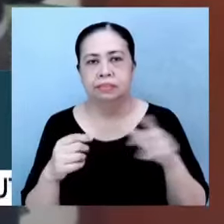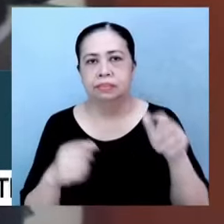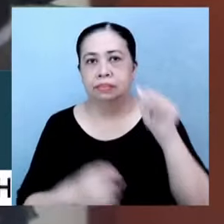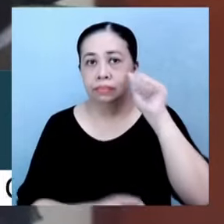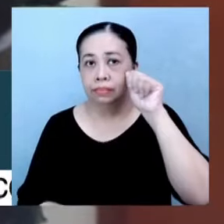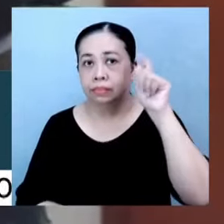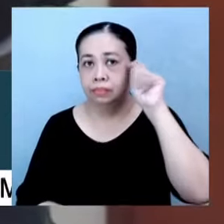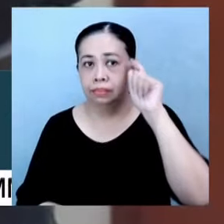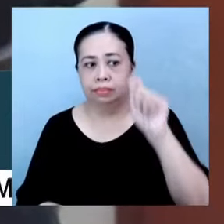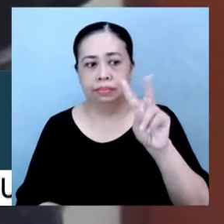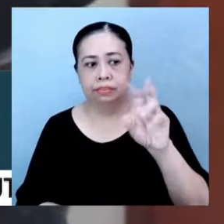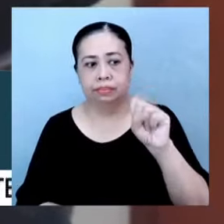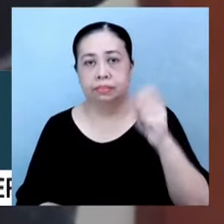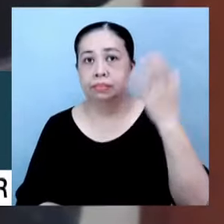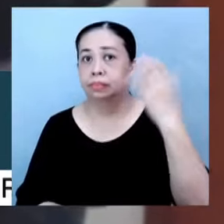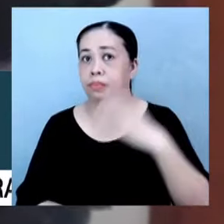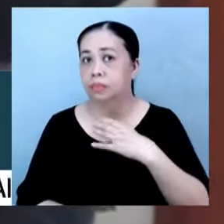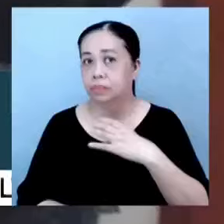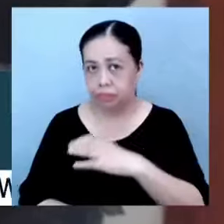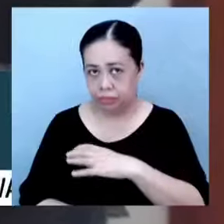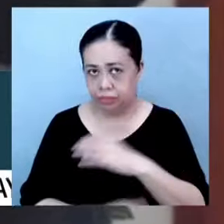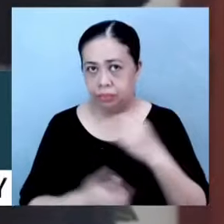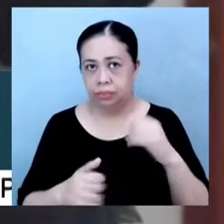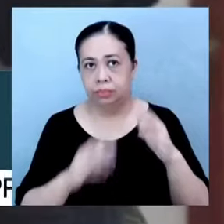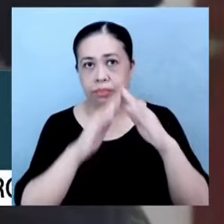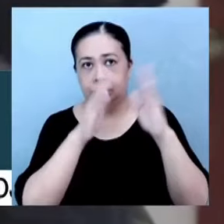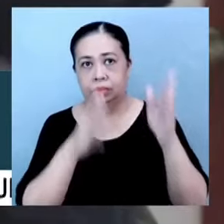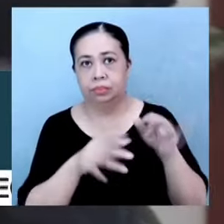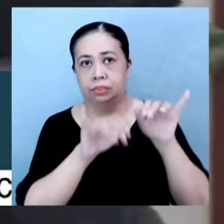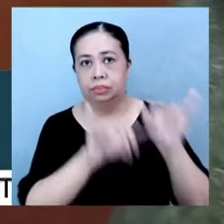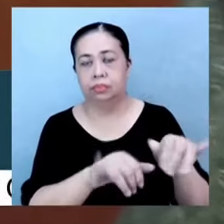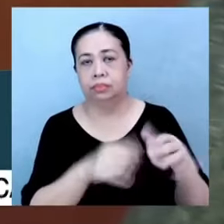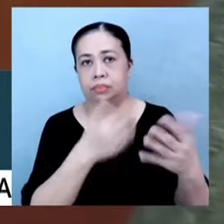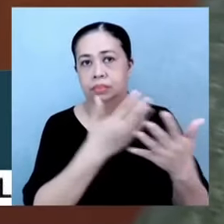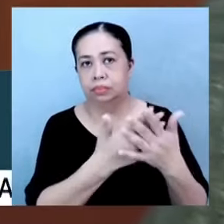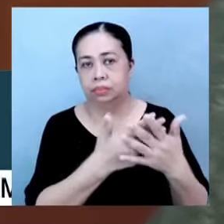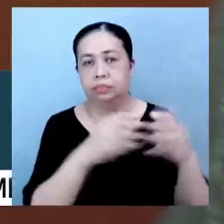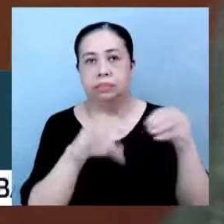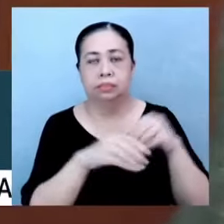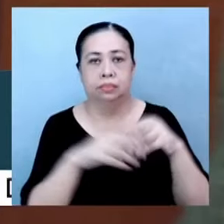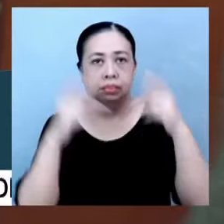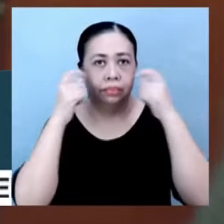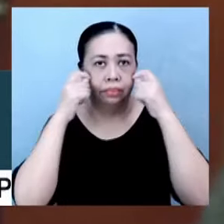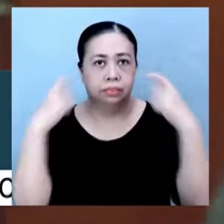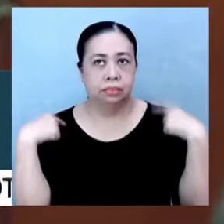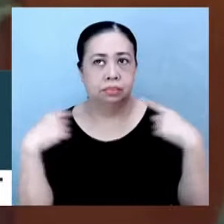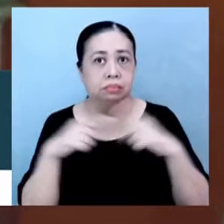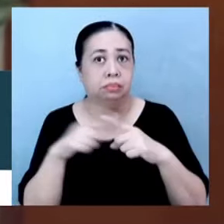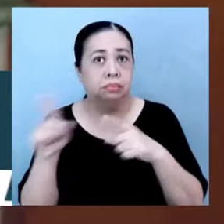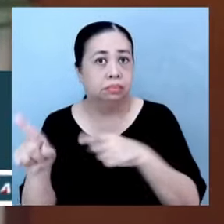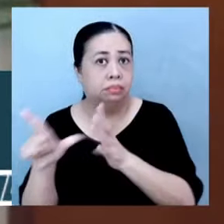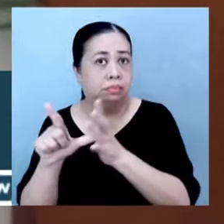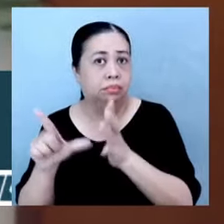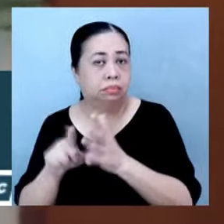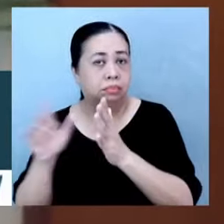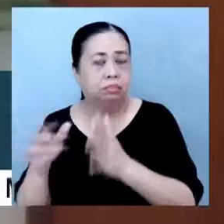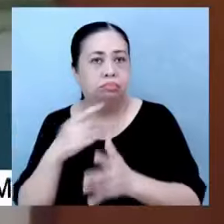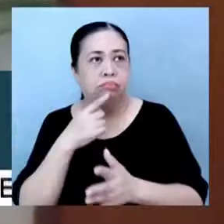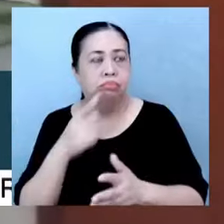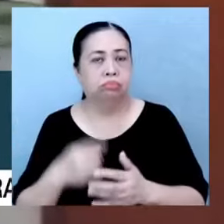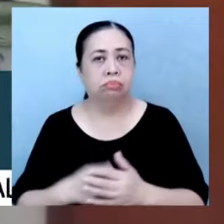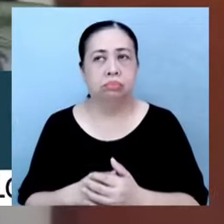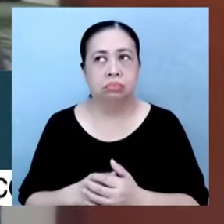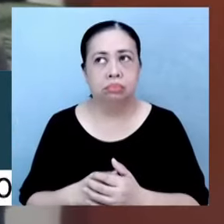the former congressman, is under house arrest in Timor-Leste, but his lawyer, Attorney Ferdinand Topacio, is saying